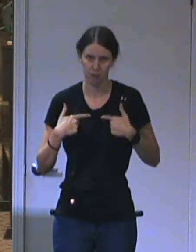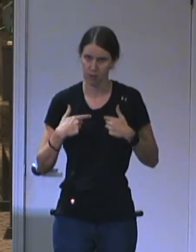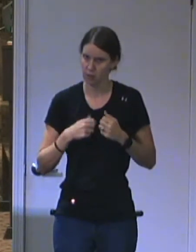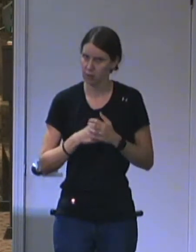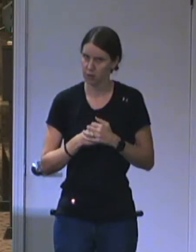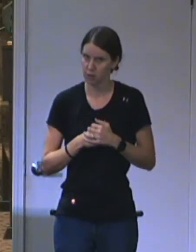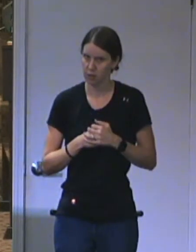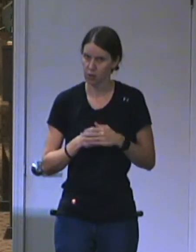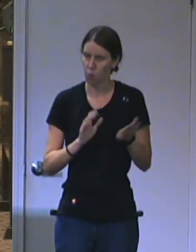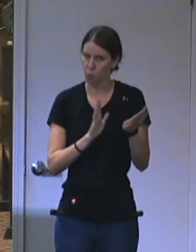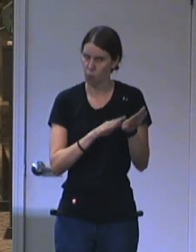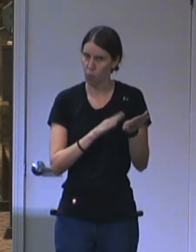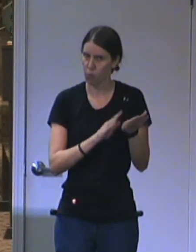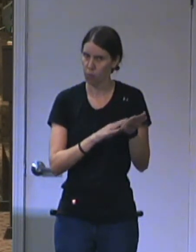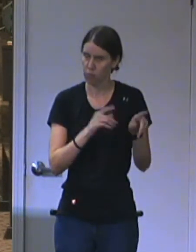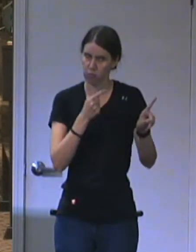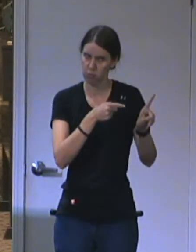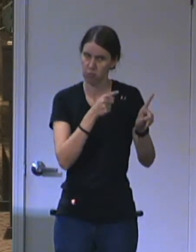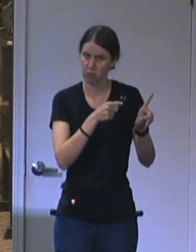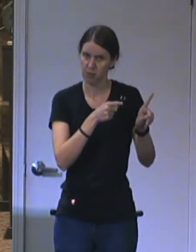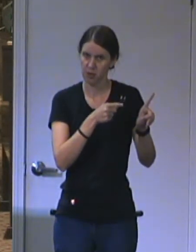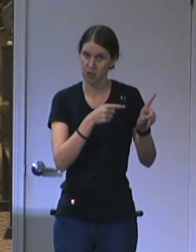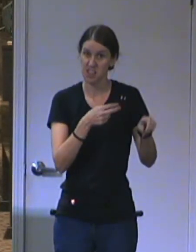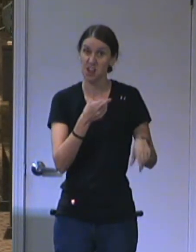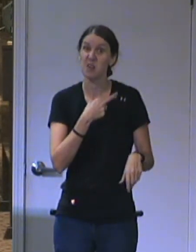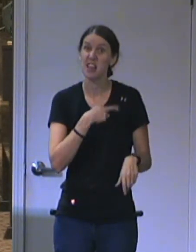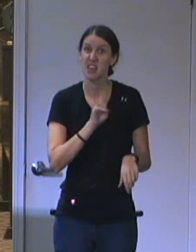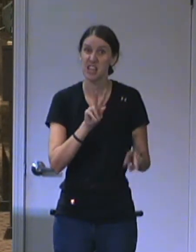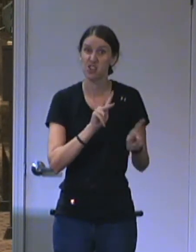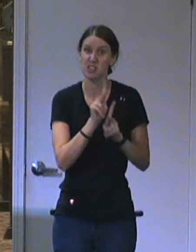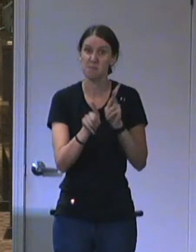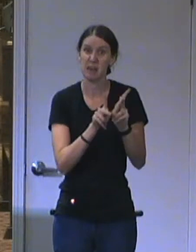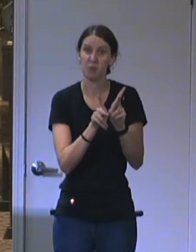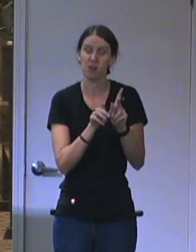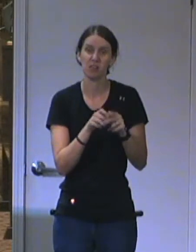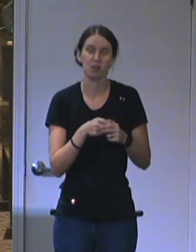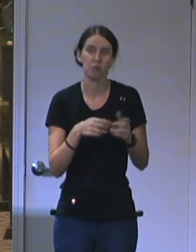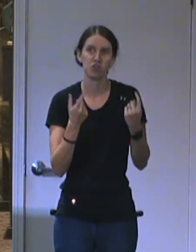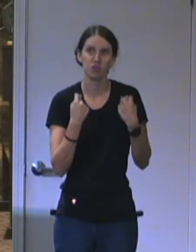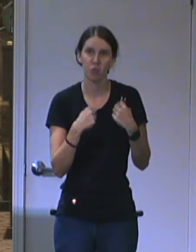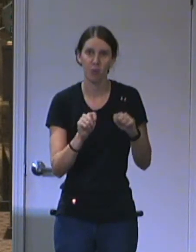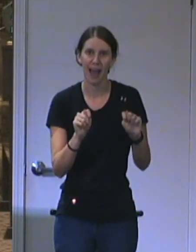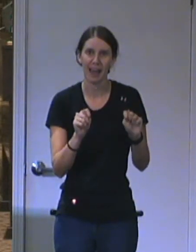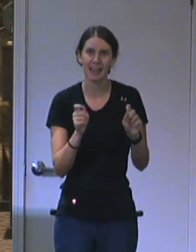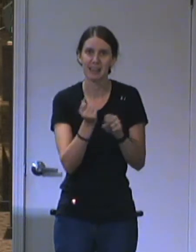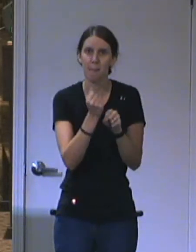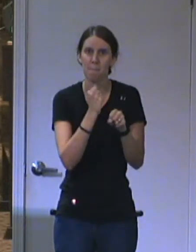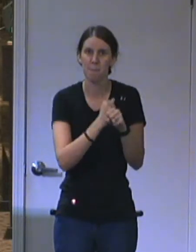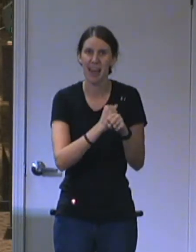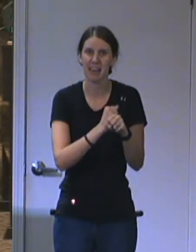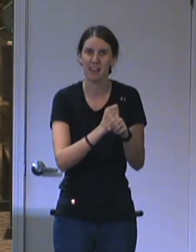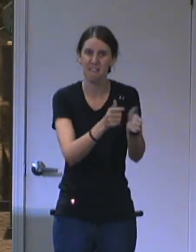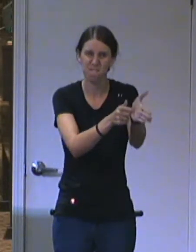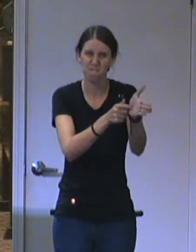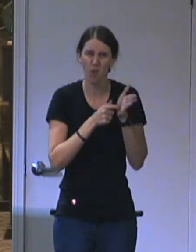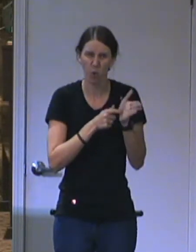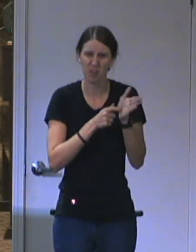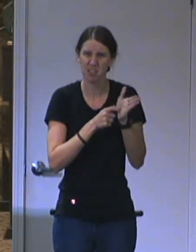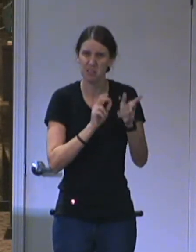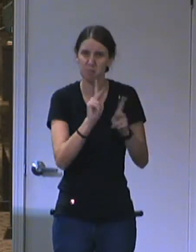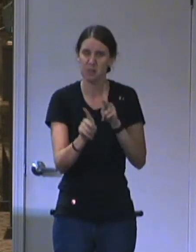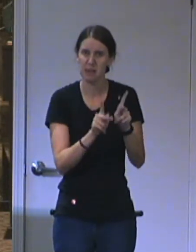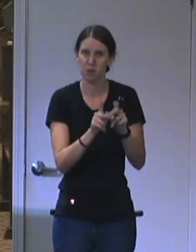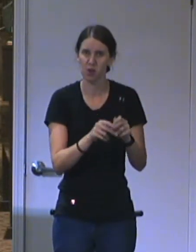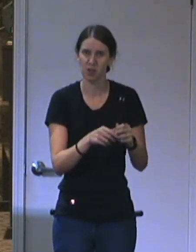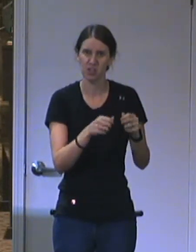You be wary of them. Those religious people who are trying to make everybody conform to a very certain